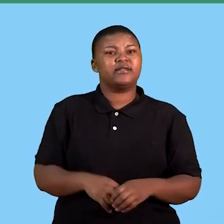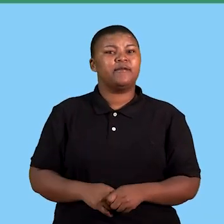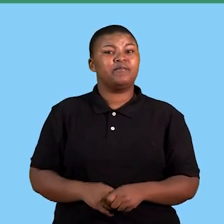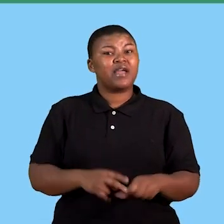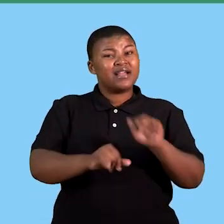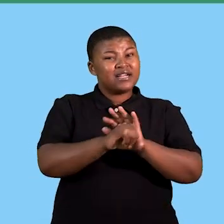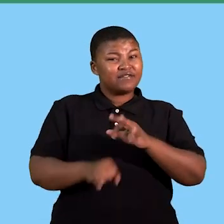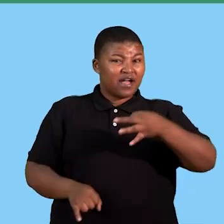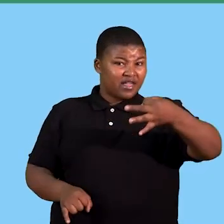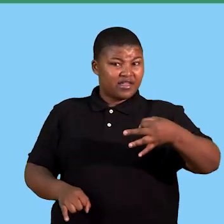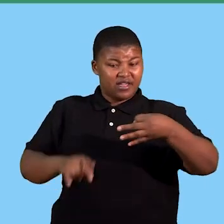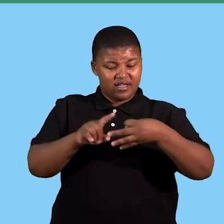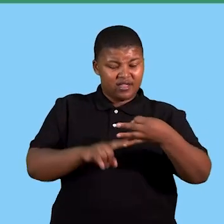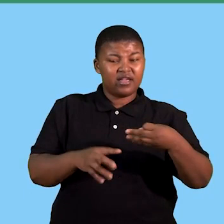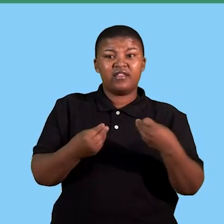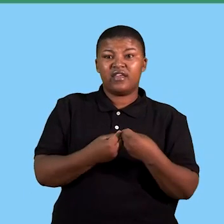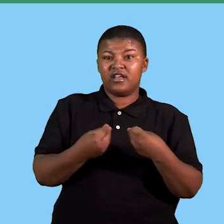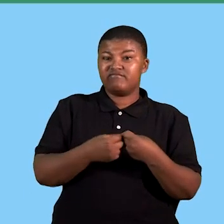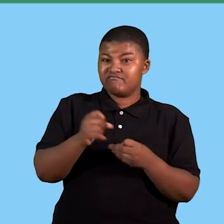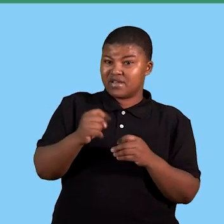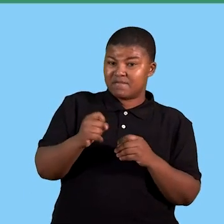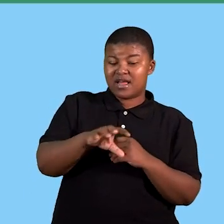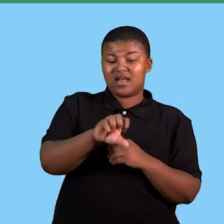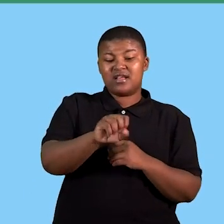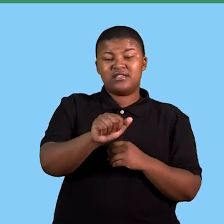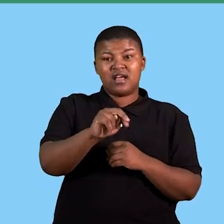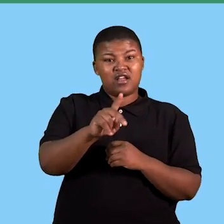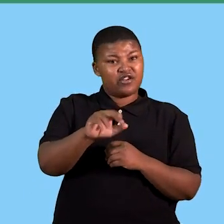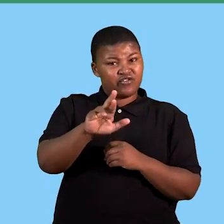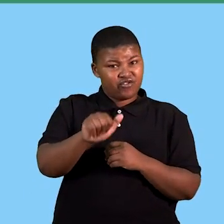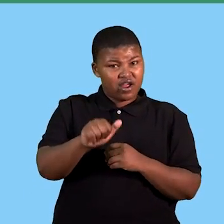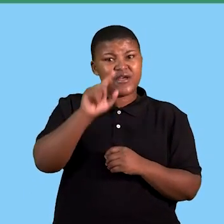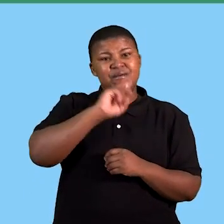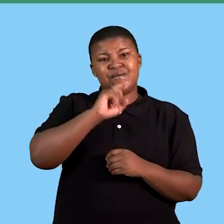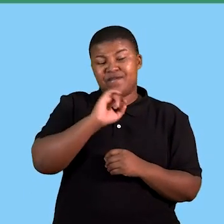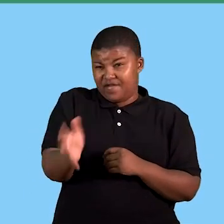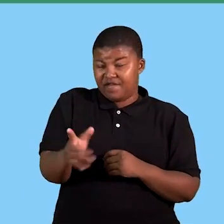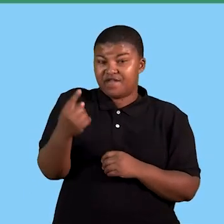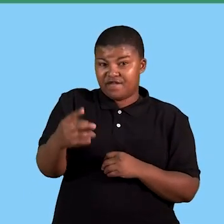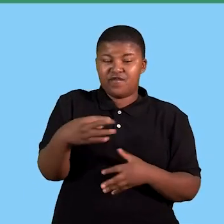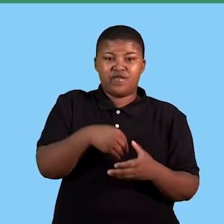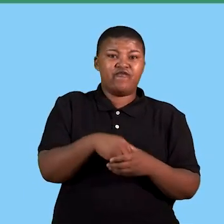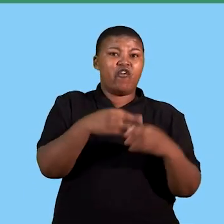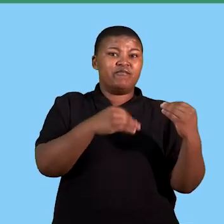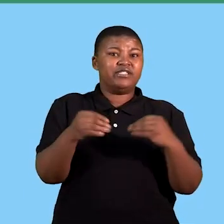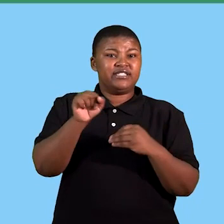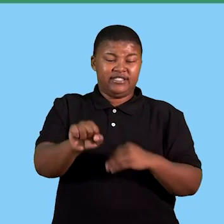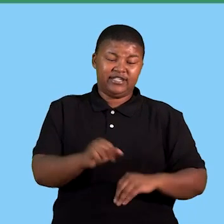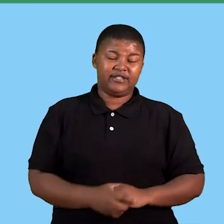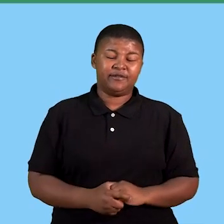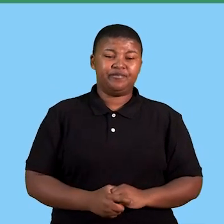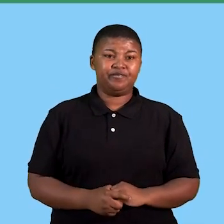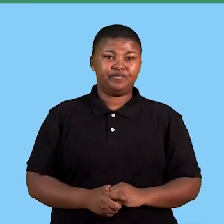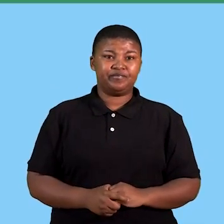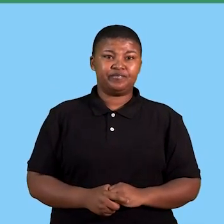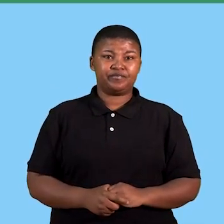Peters used in her business from the given scenario, we will always refer to the scenario. And you will see in the second